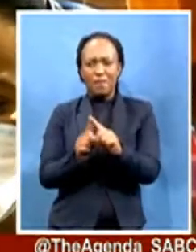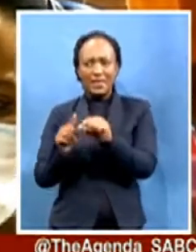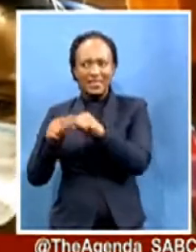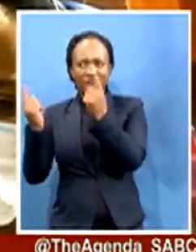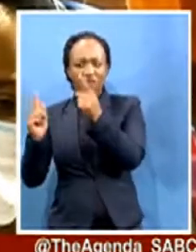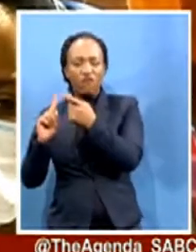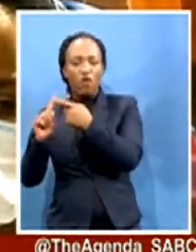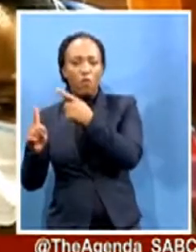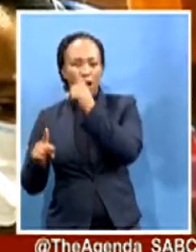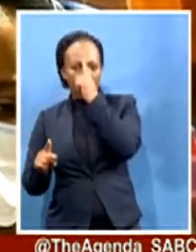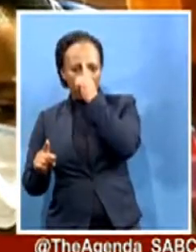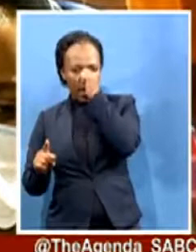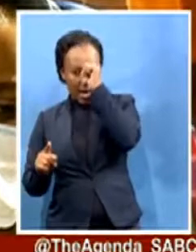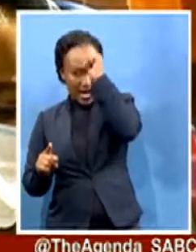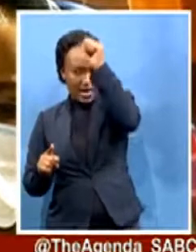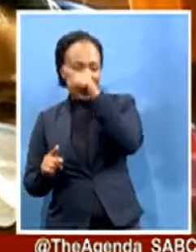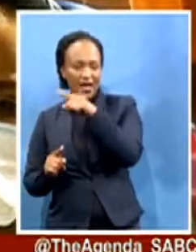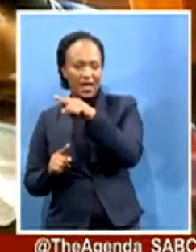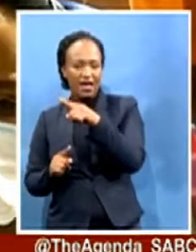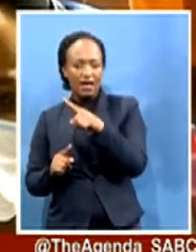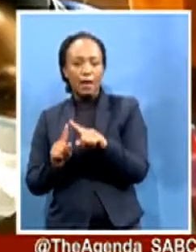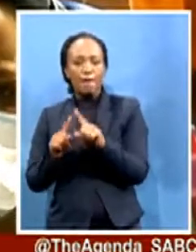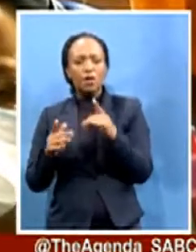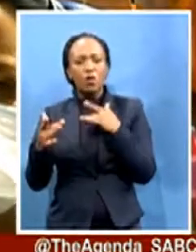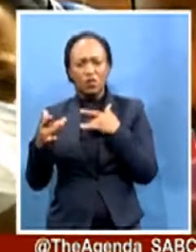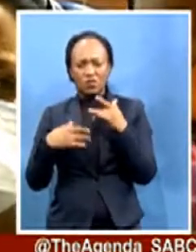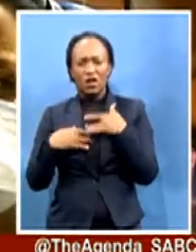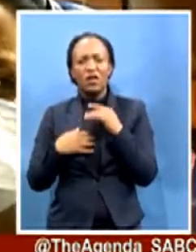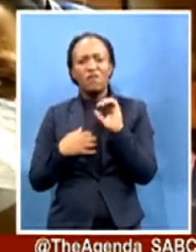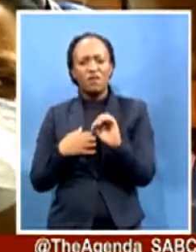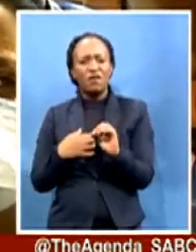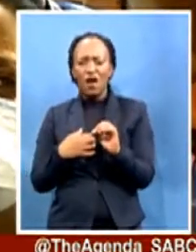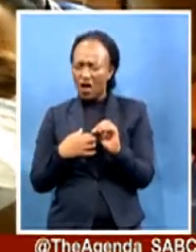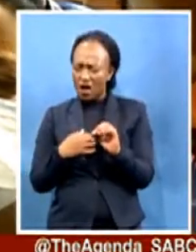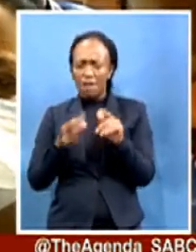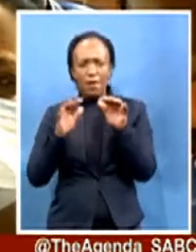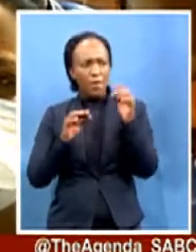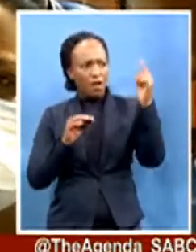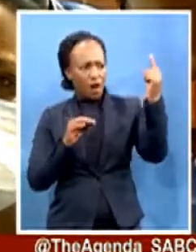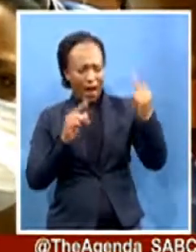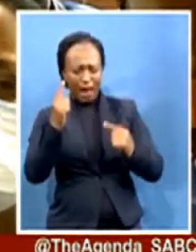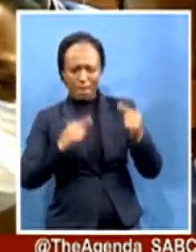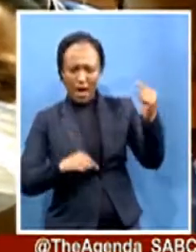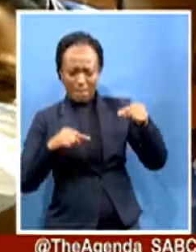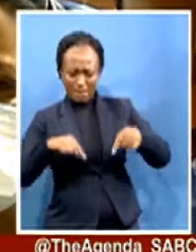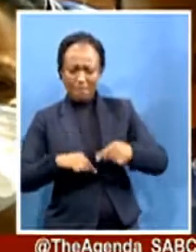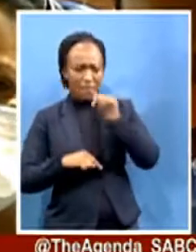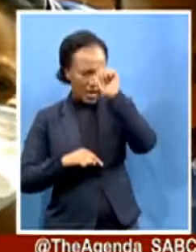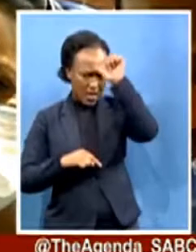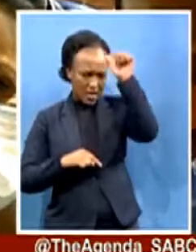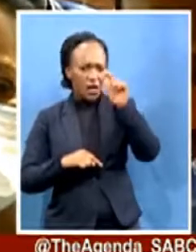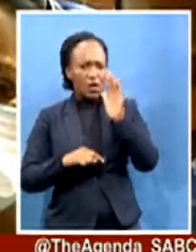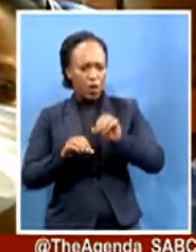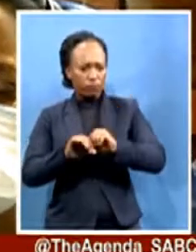concern that maybe people are coming from India to to spread the infection in South Africa. We have actually